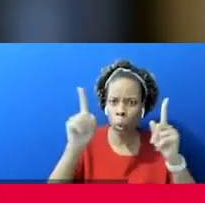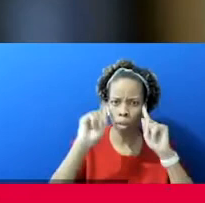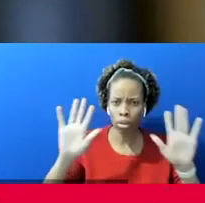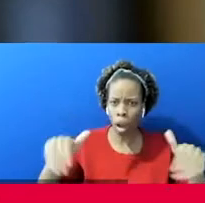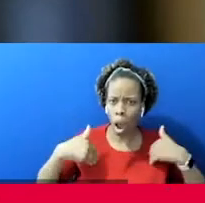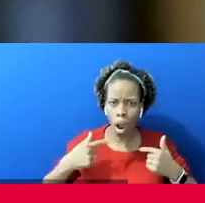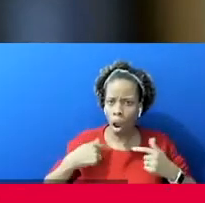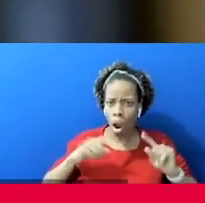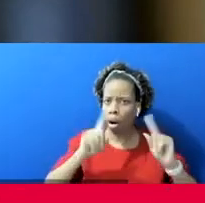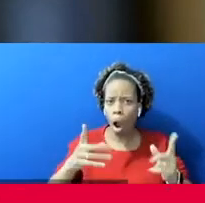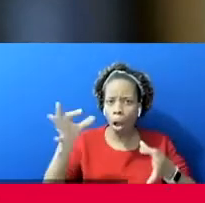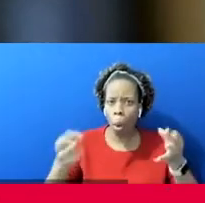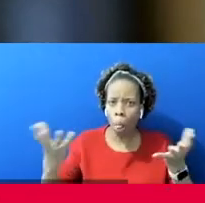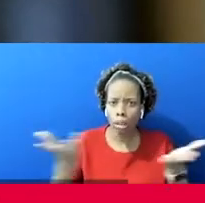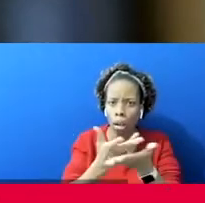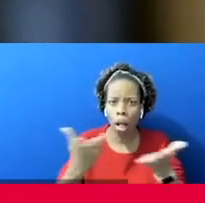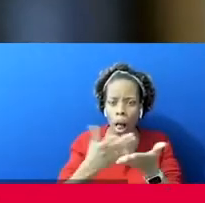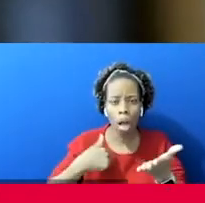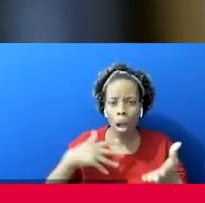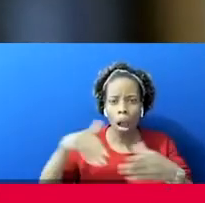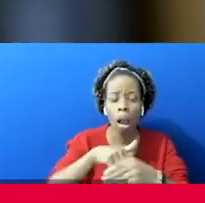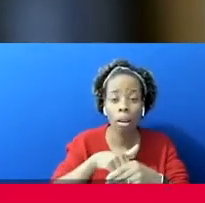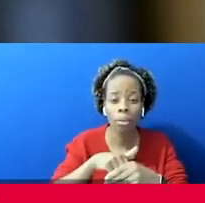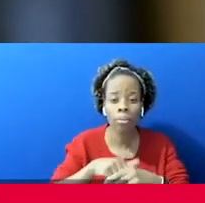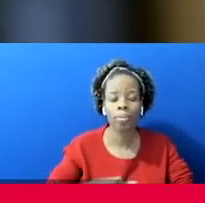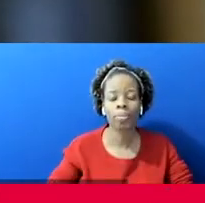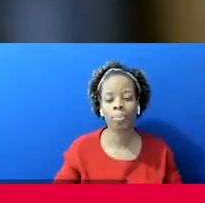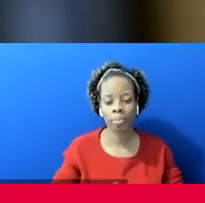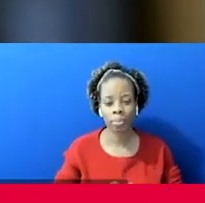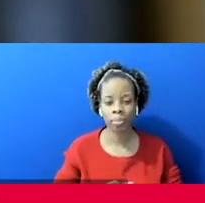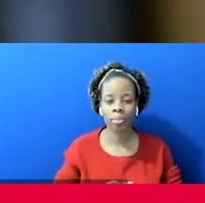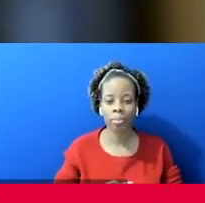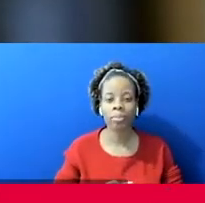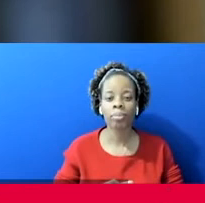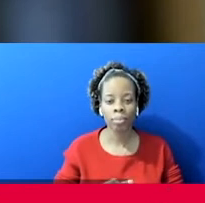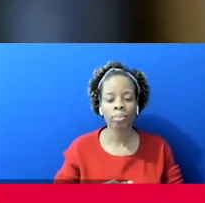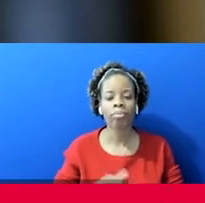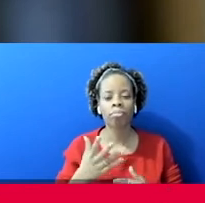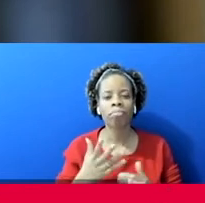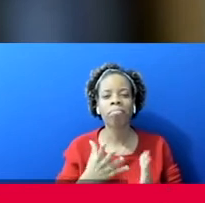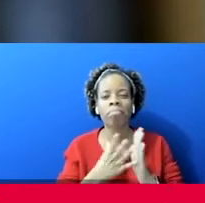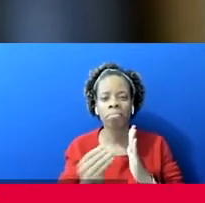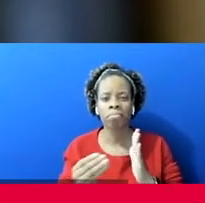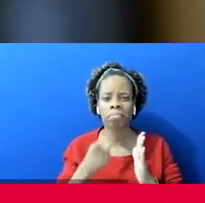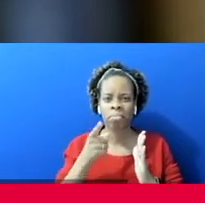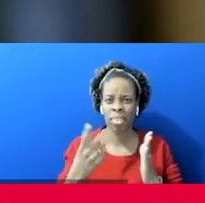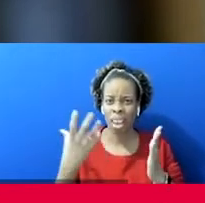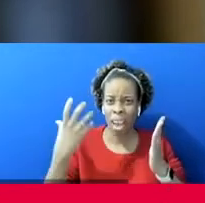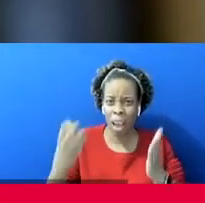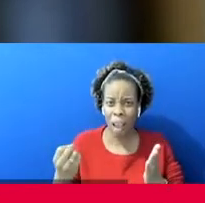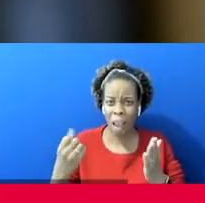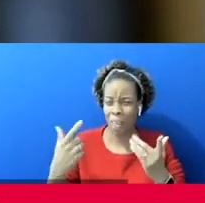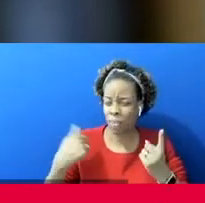be political. We could get into the minutiae details of, you know, the way in which we pedagogy is inherently influenced